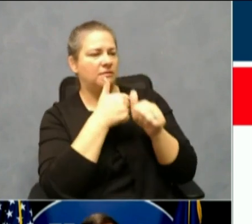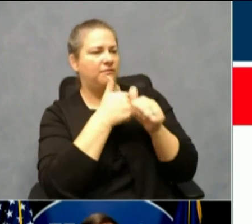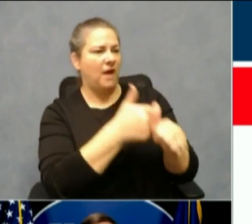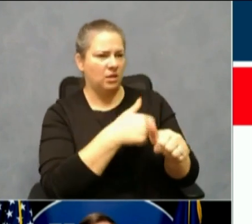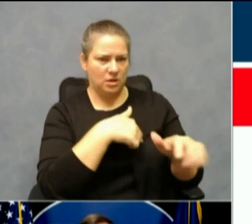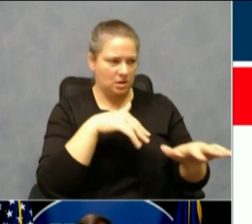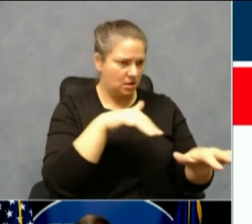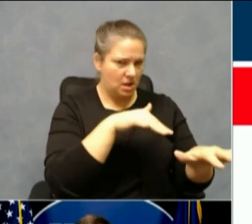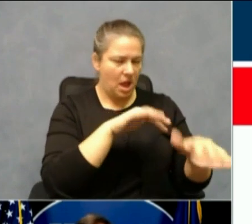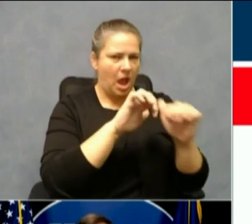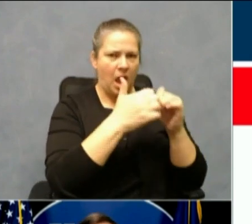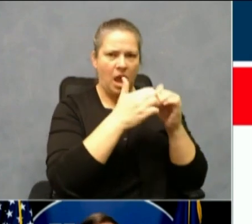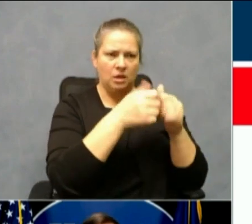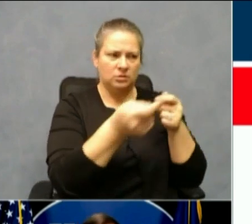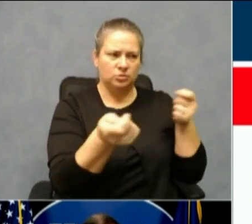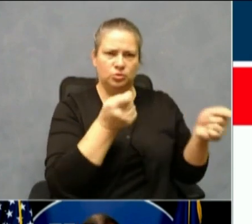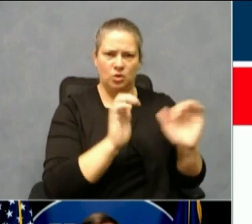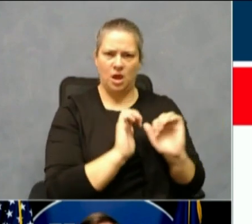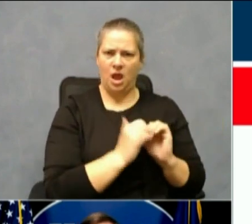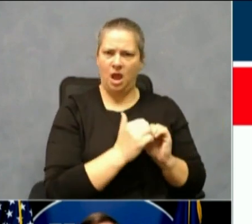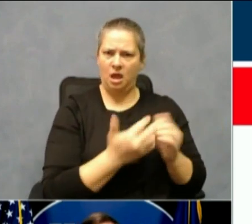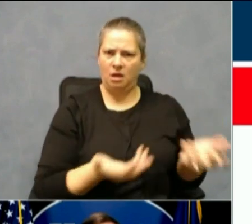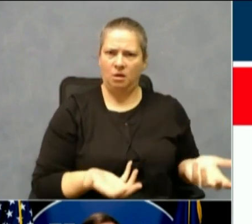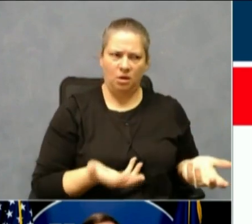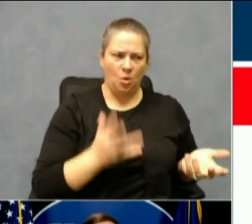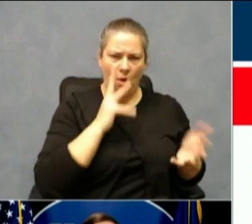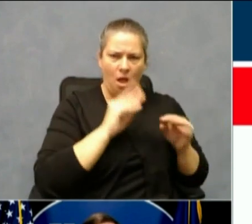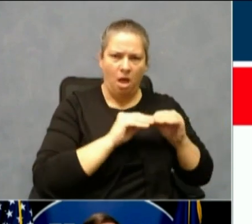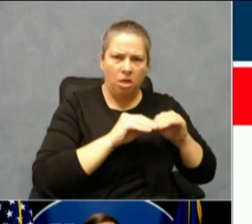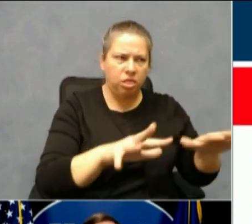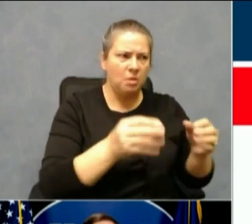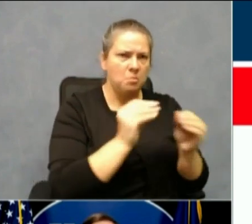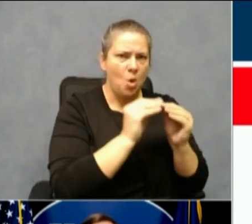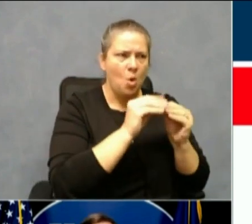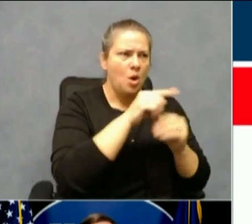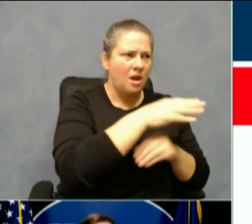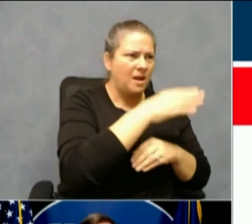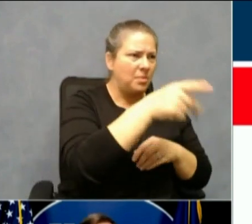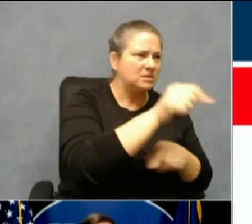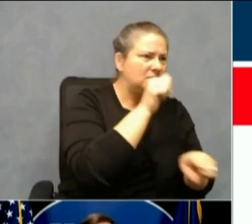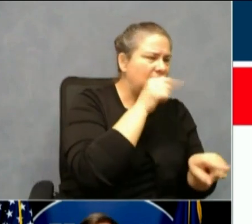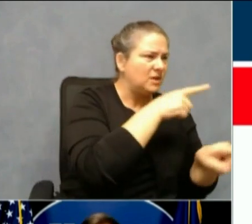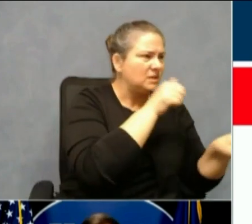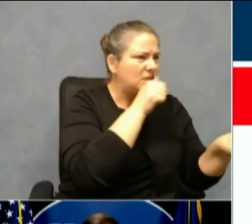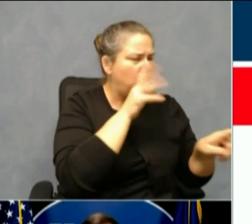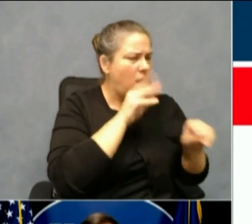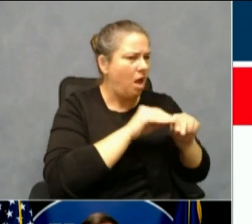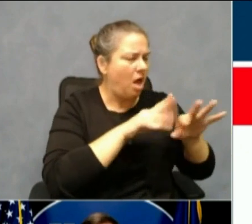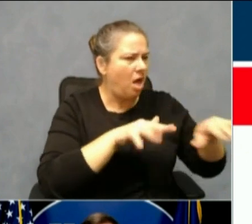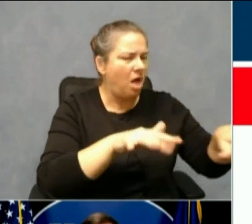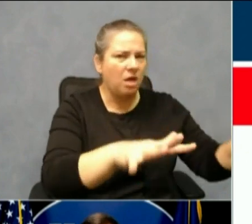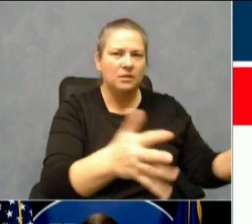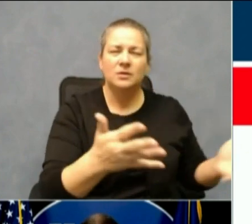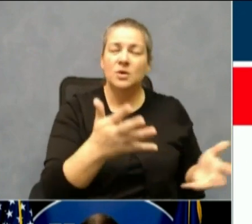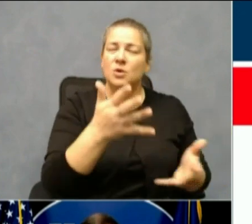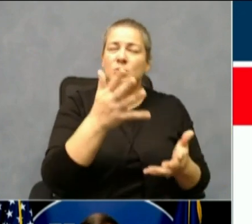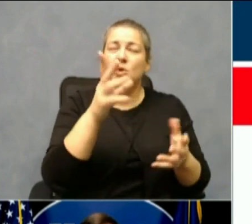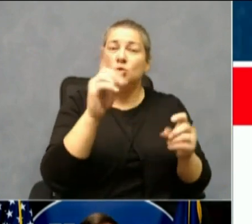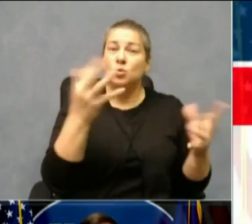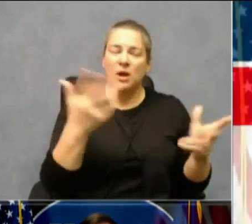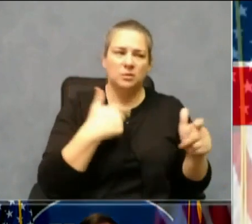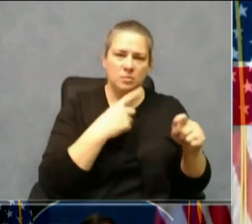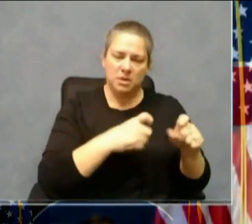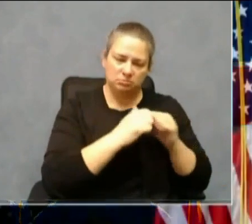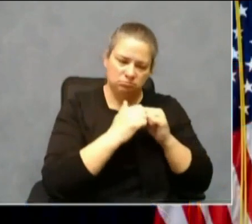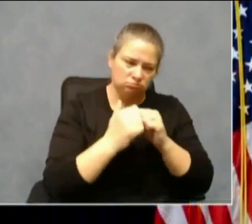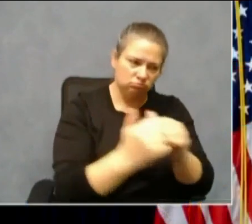under control. More people will get it. More of your neighbors will suffer. So let's do the right thing. Let's pull our own weight. Let's everybody pull